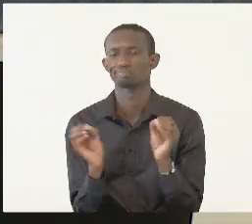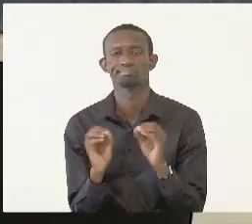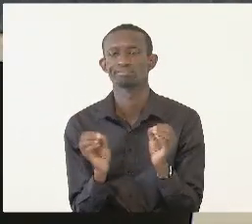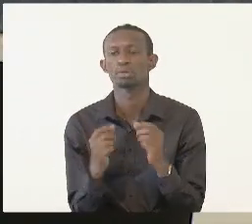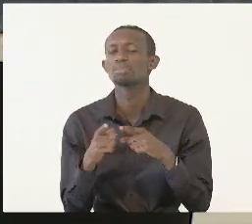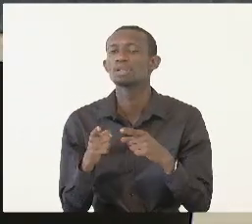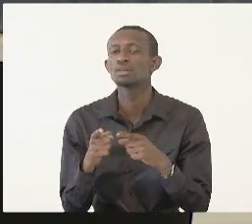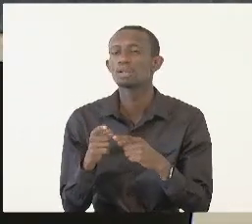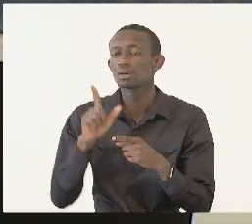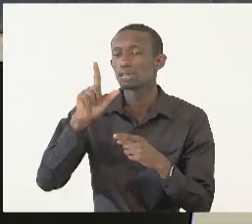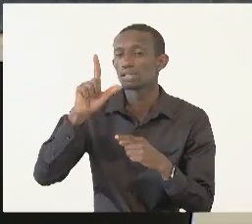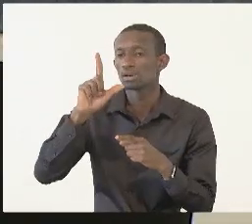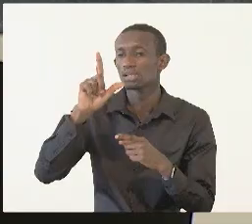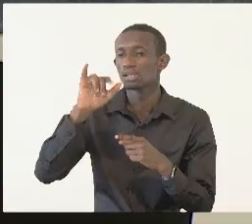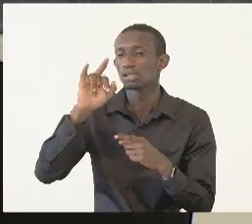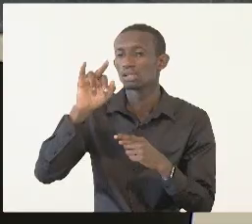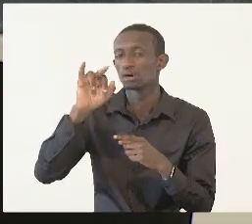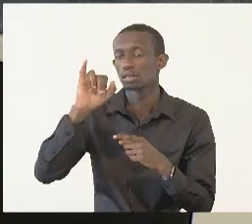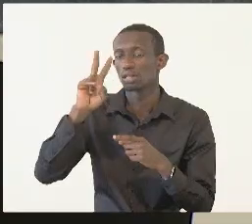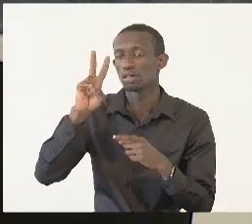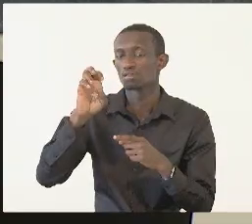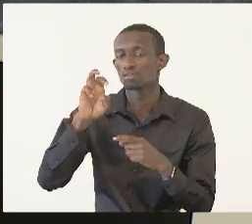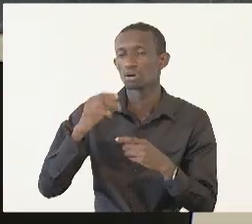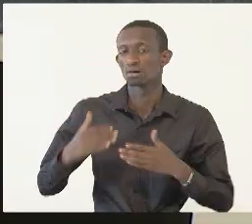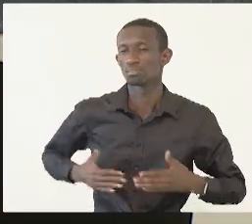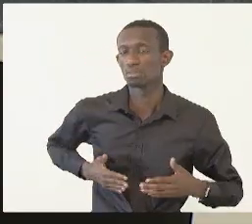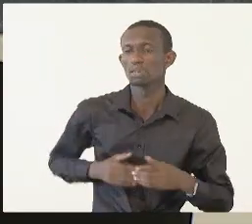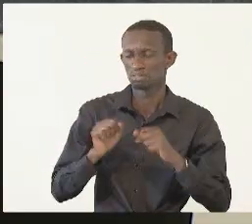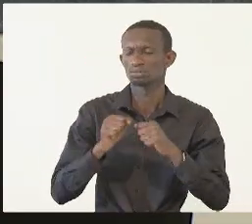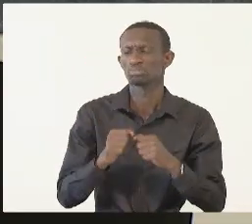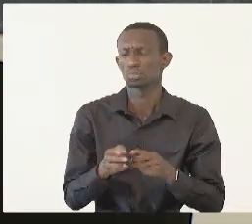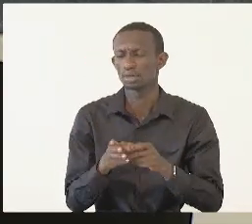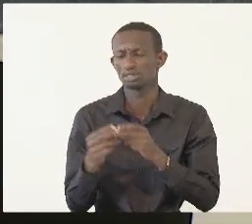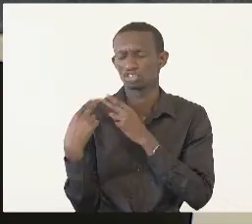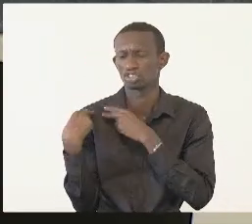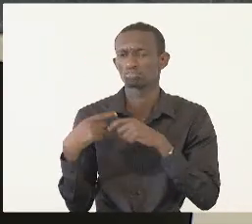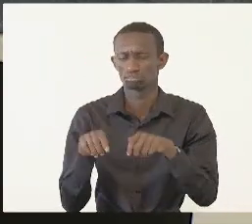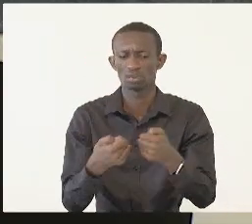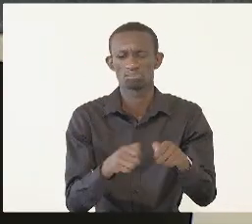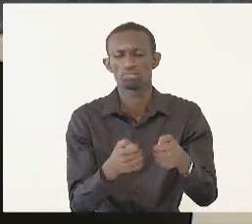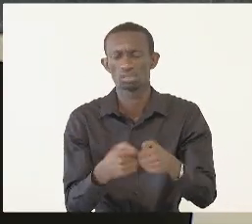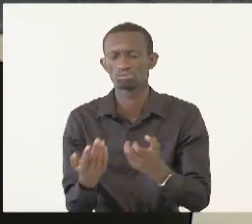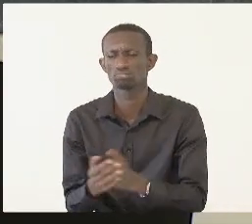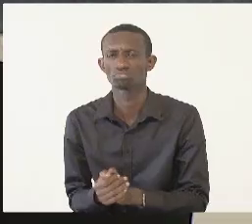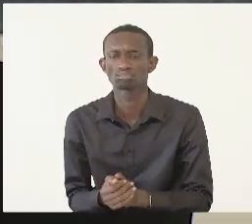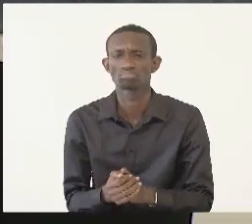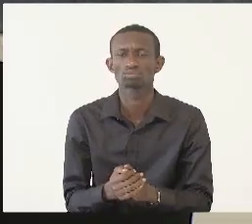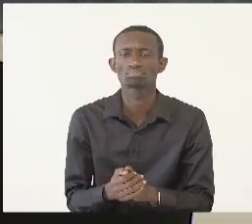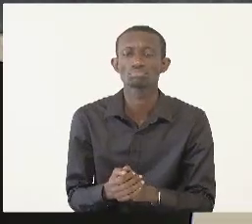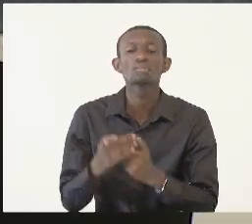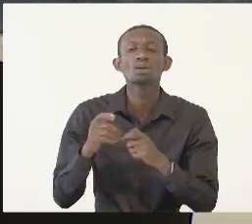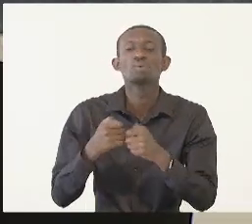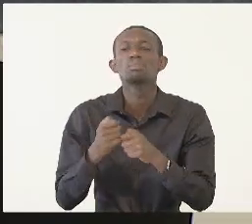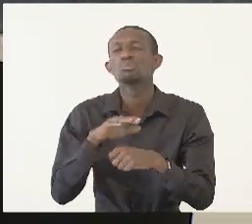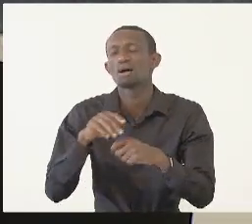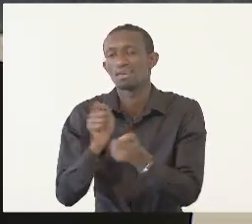But the liver does the function of breaking it down. And after breaking it down, it is going to be released as in form of urea